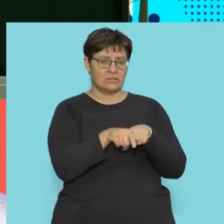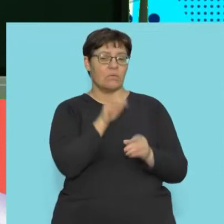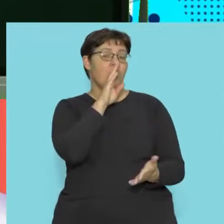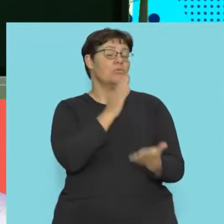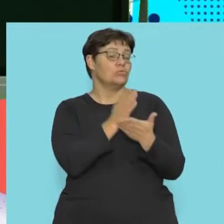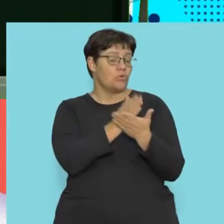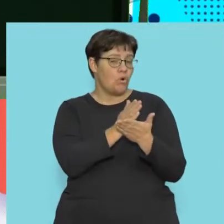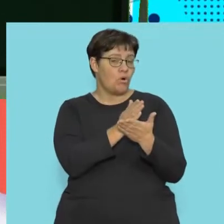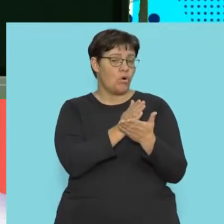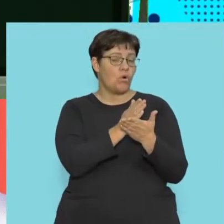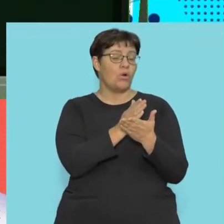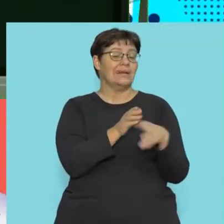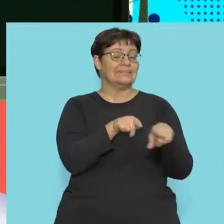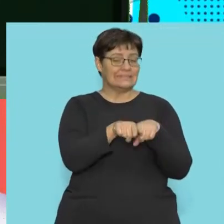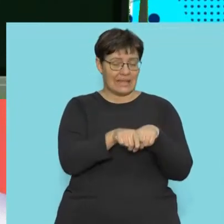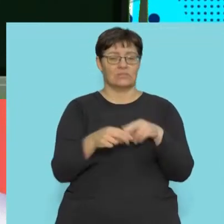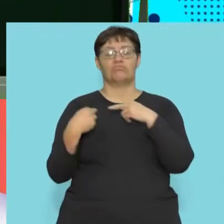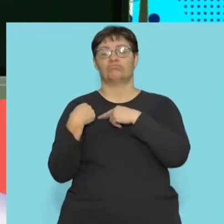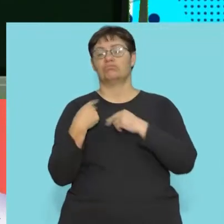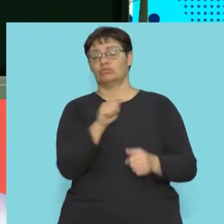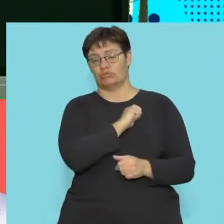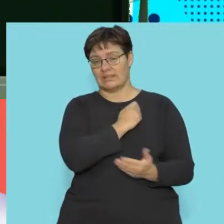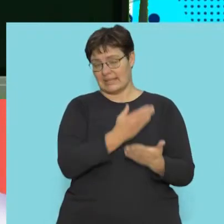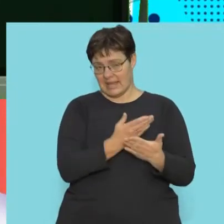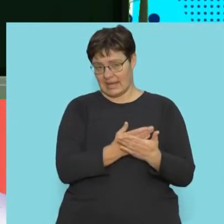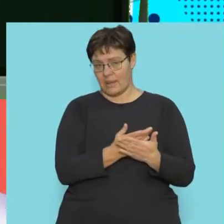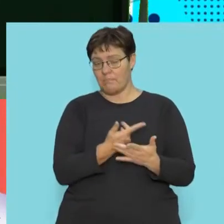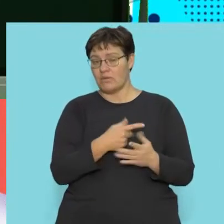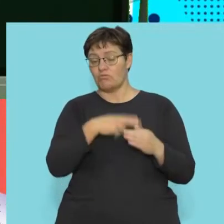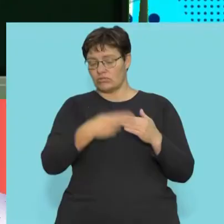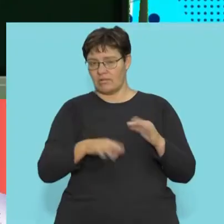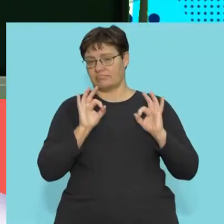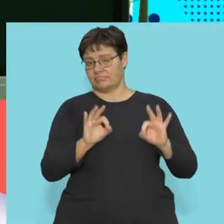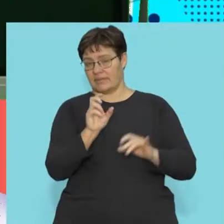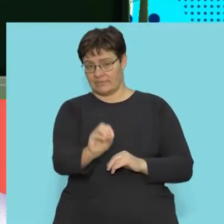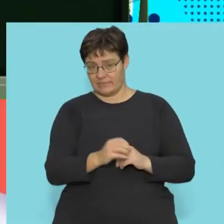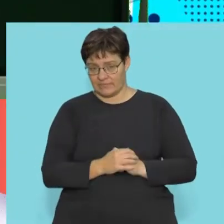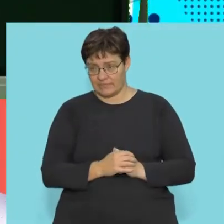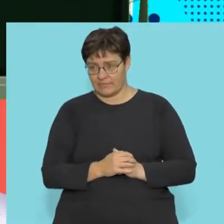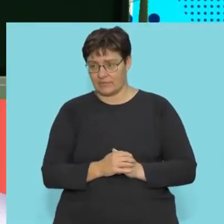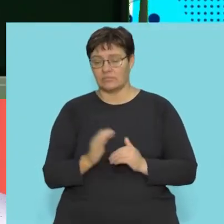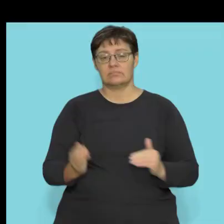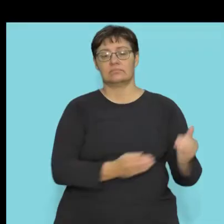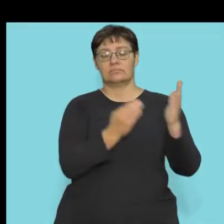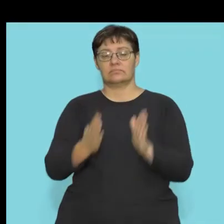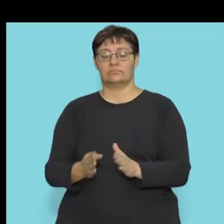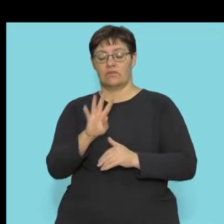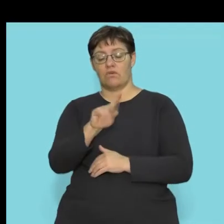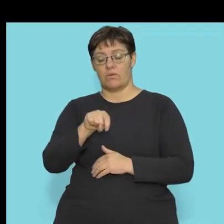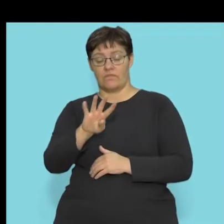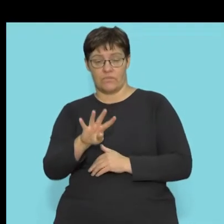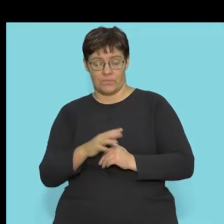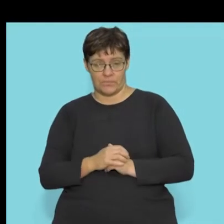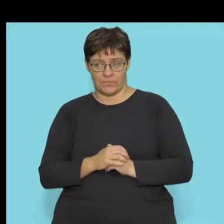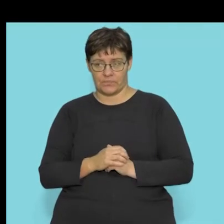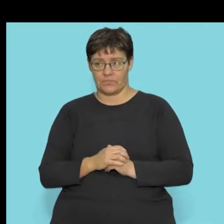any experiment ensures that your test is reliable and it produces results that are accurate. Let's move